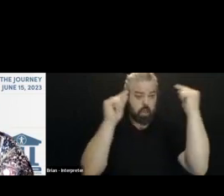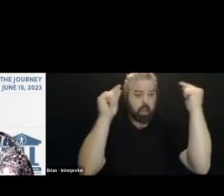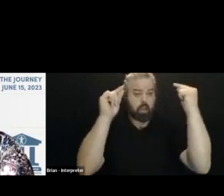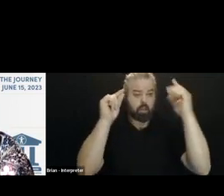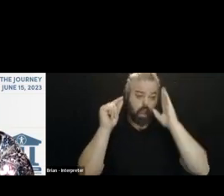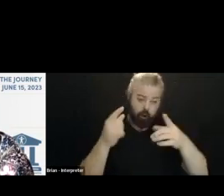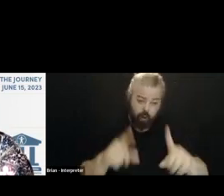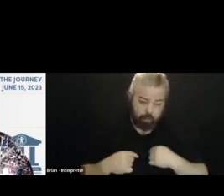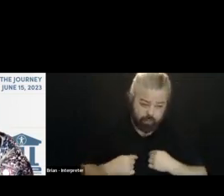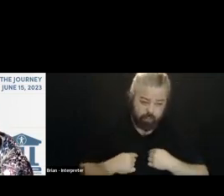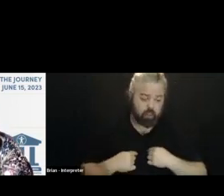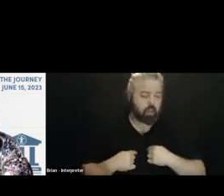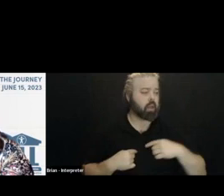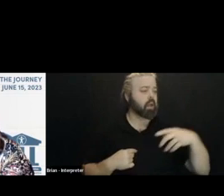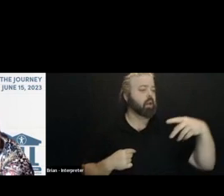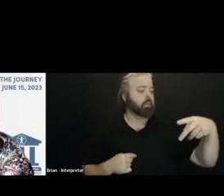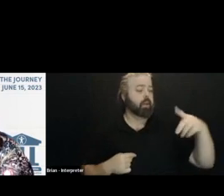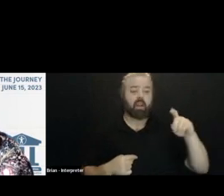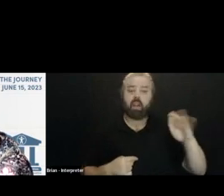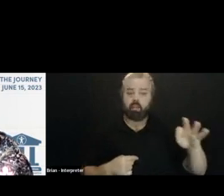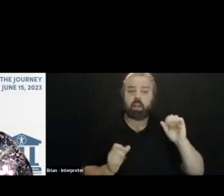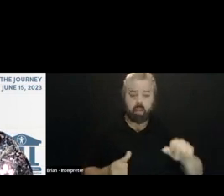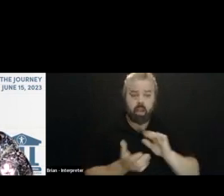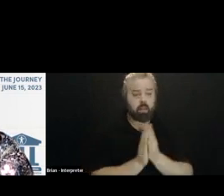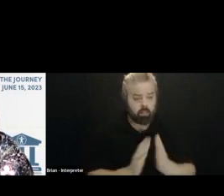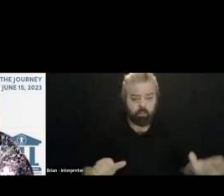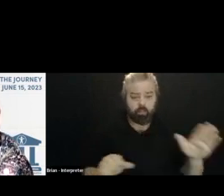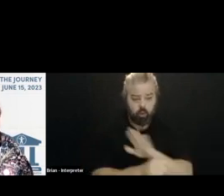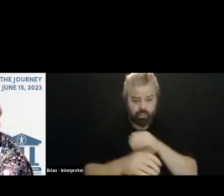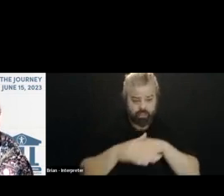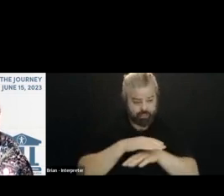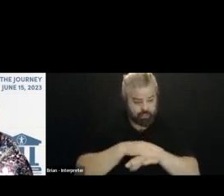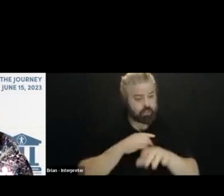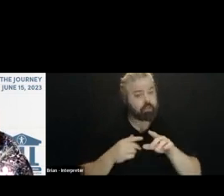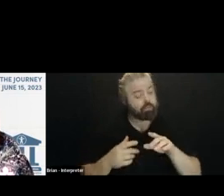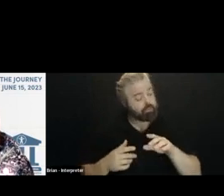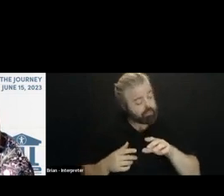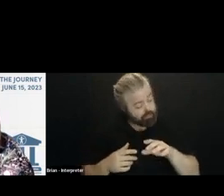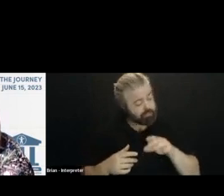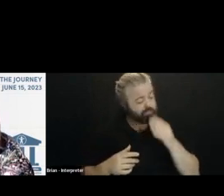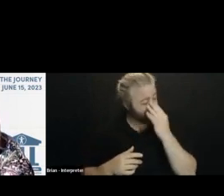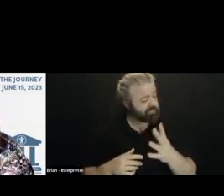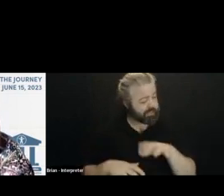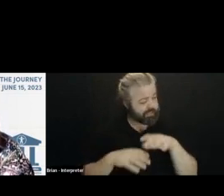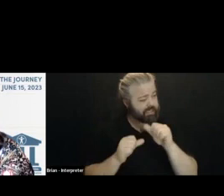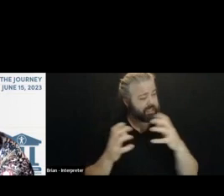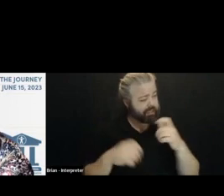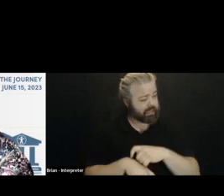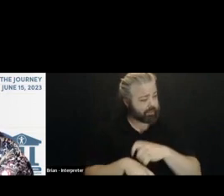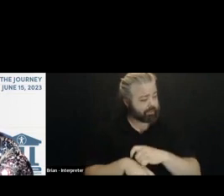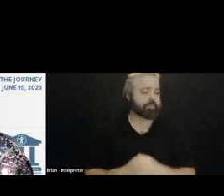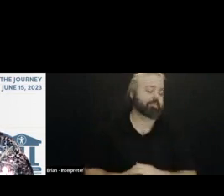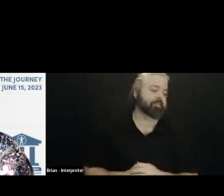PDFs can be made fully accessible. It does take quite a bit of time,